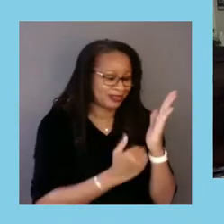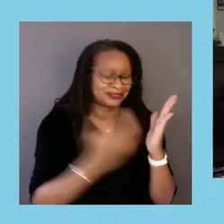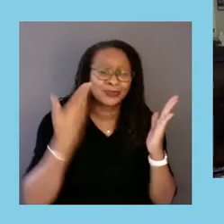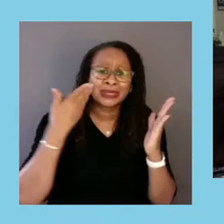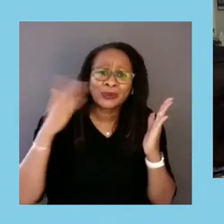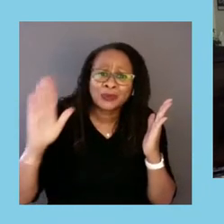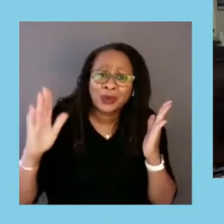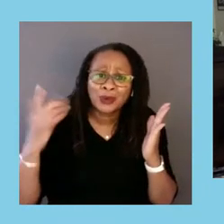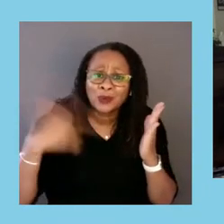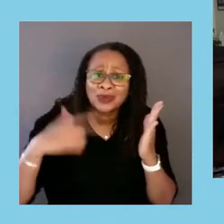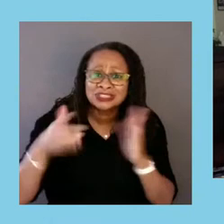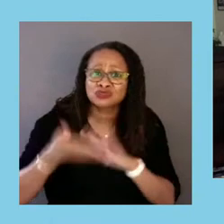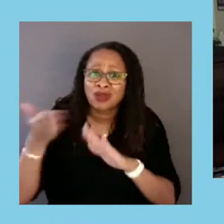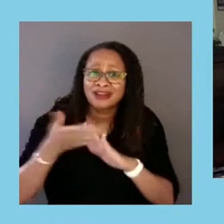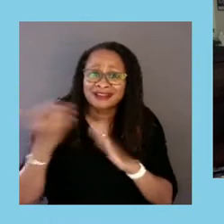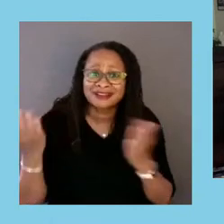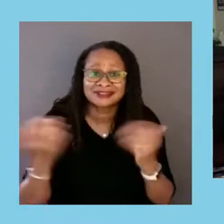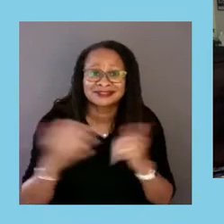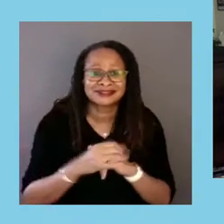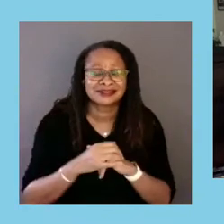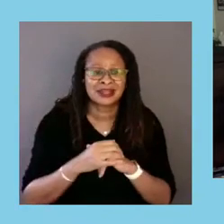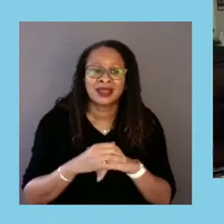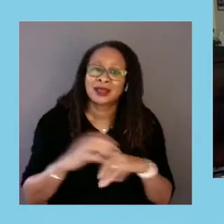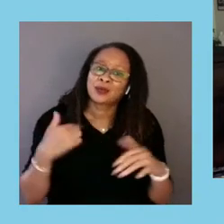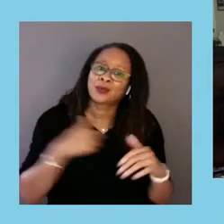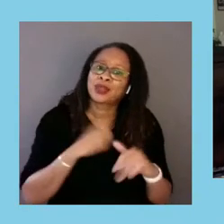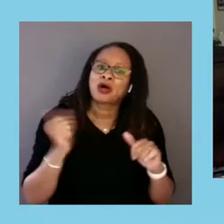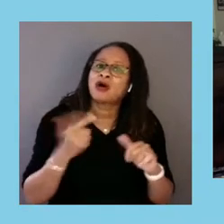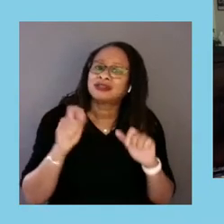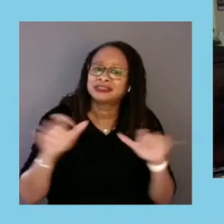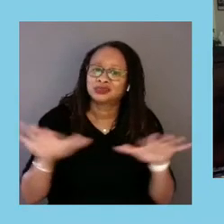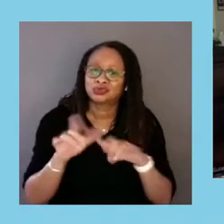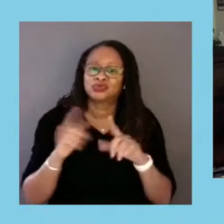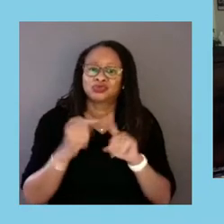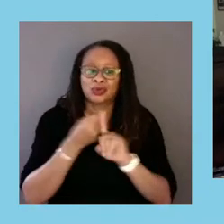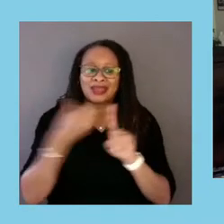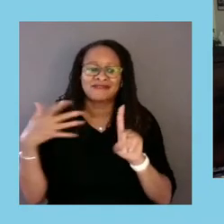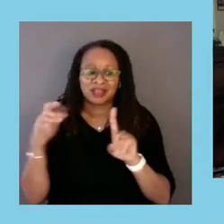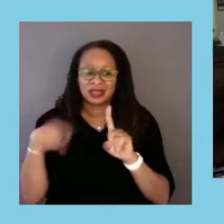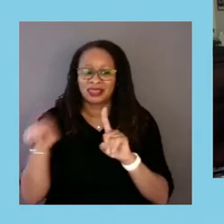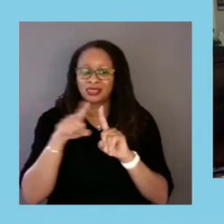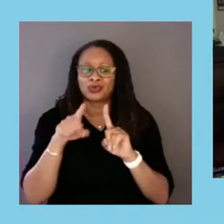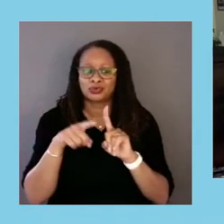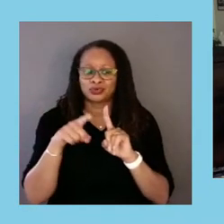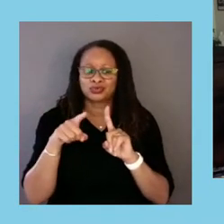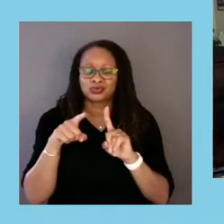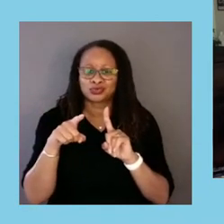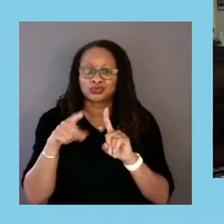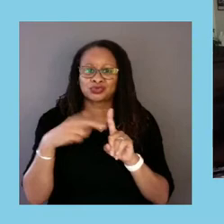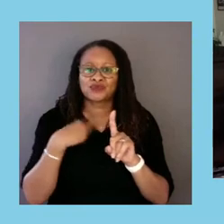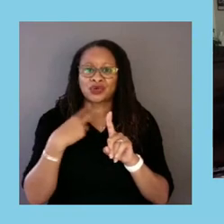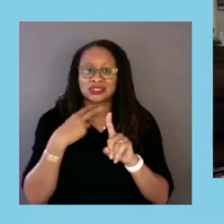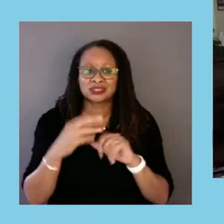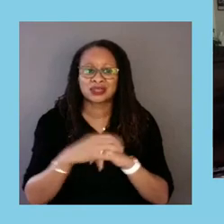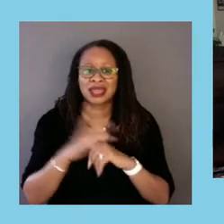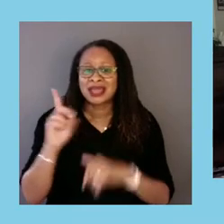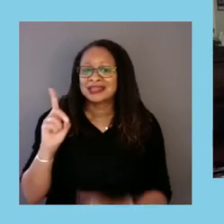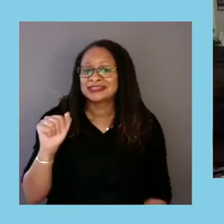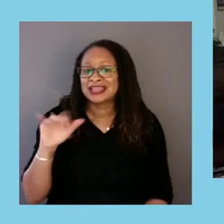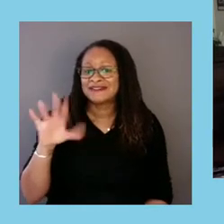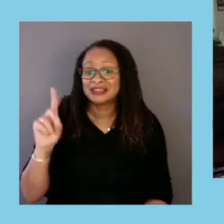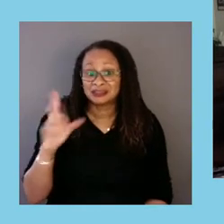in the running. There's something that we all kind of need to do to kind of amplify those voices. David, you were gonna add something as